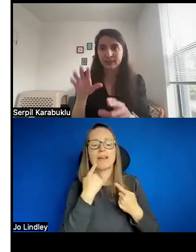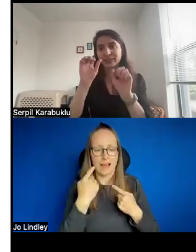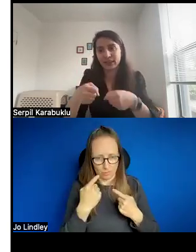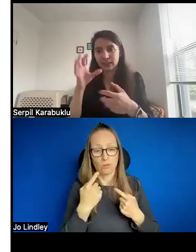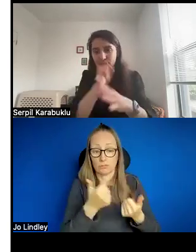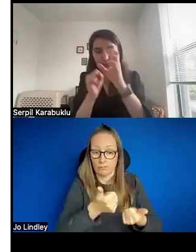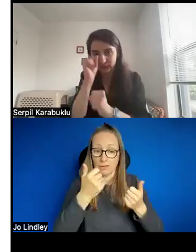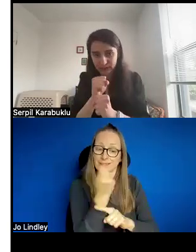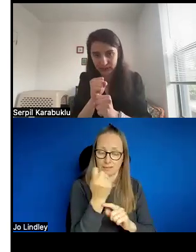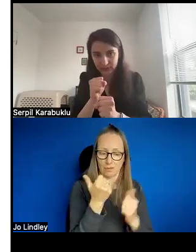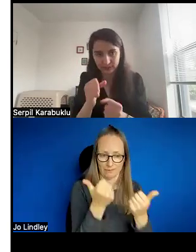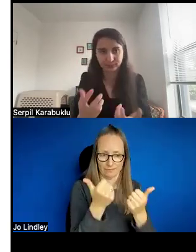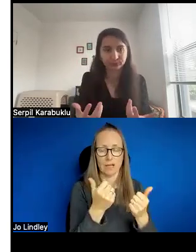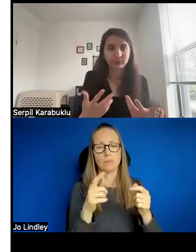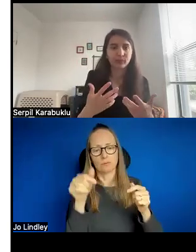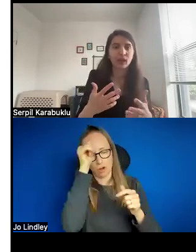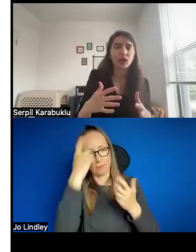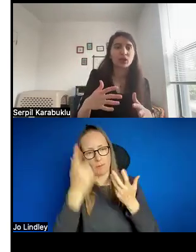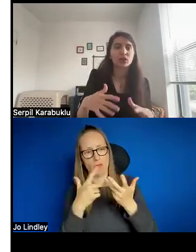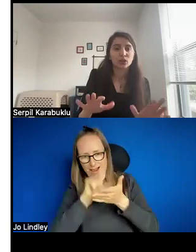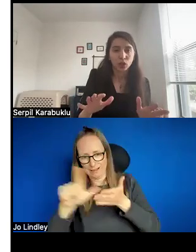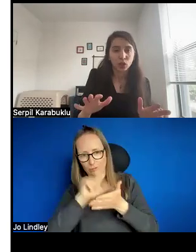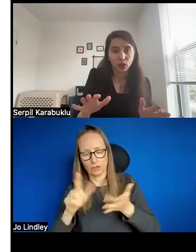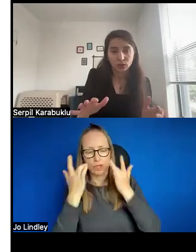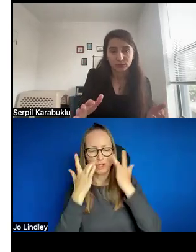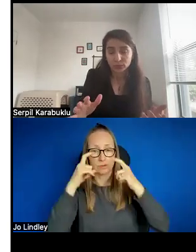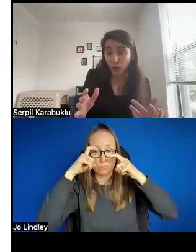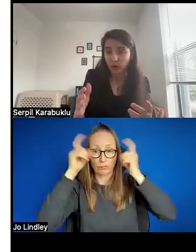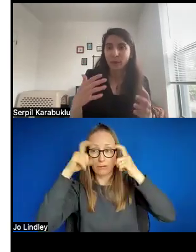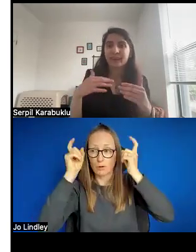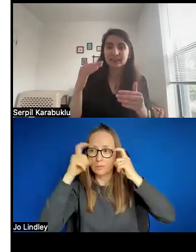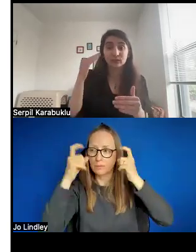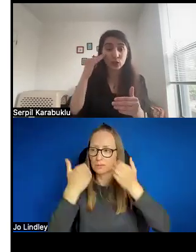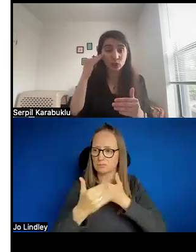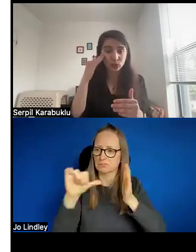for head nod, but we know from literature that brow movements are more complicated.